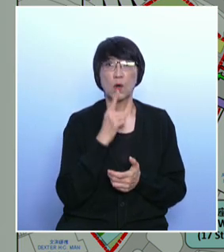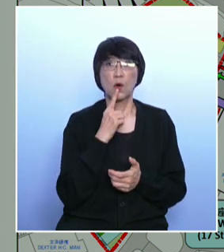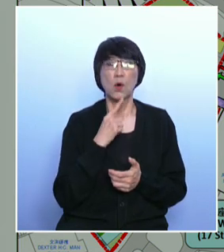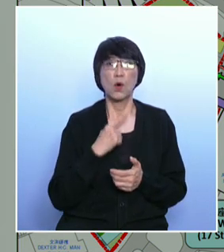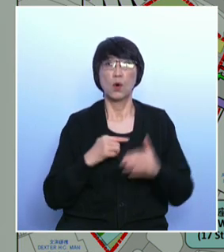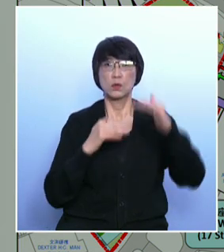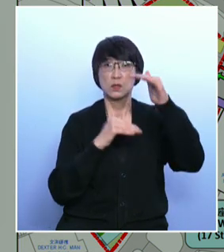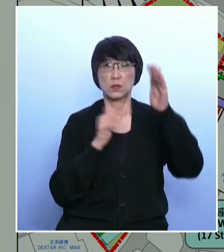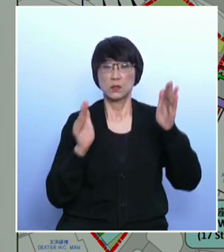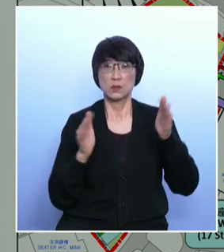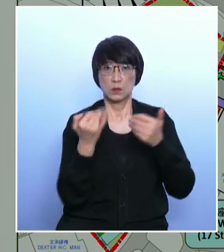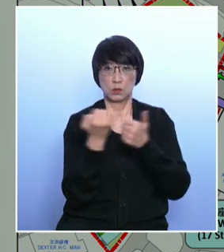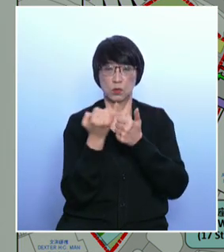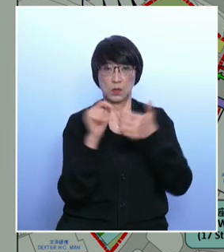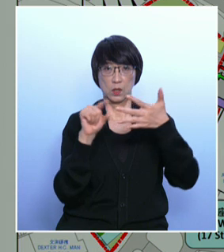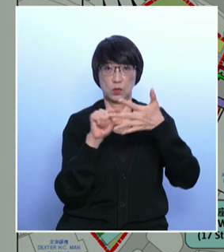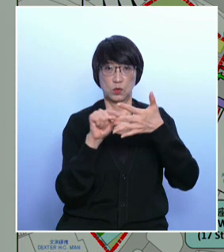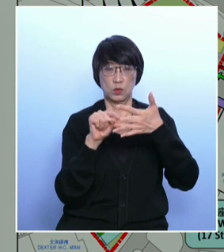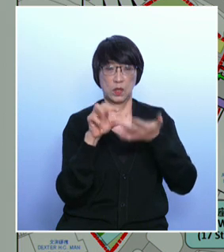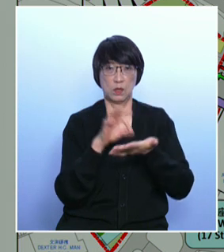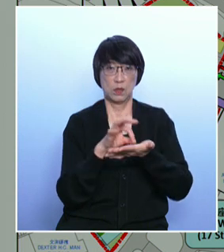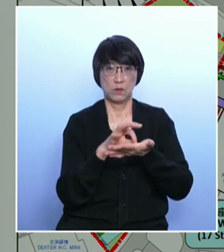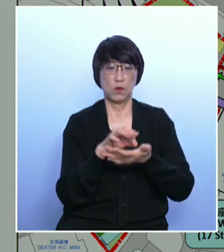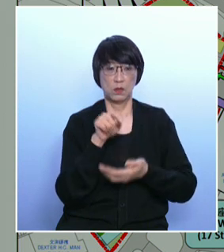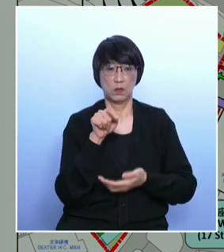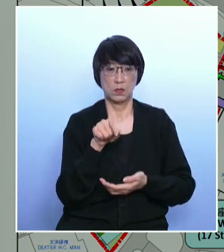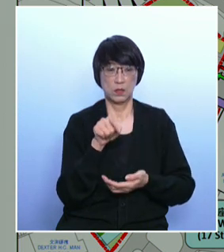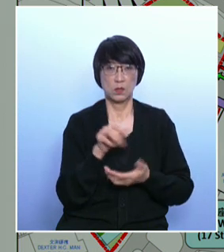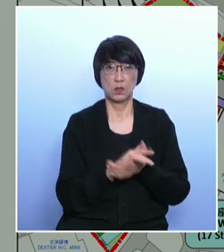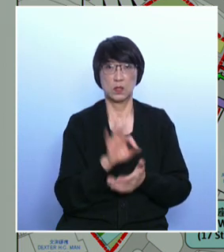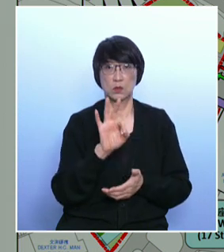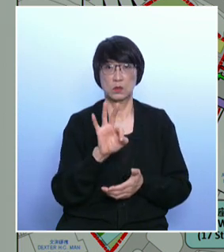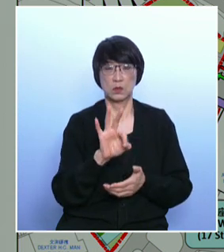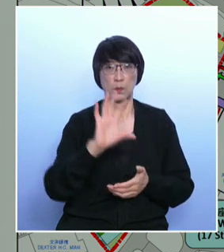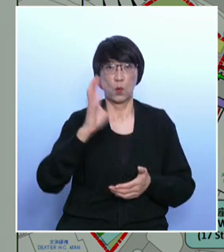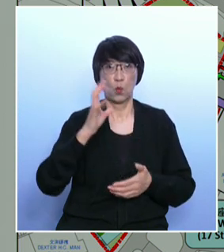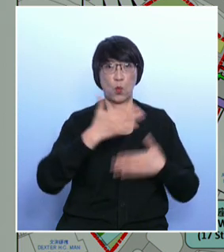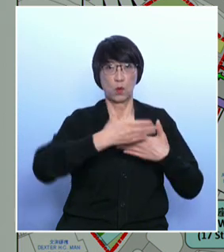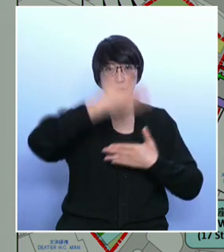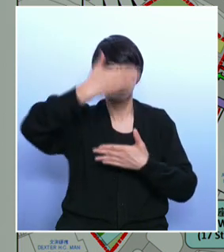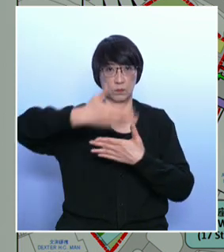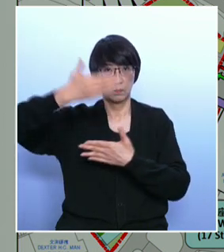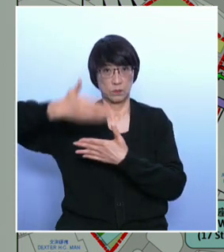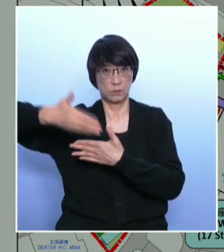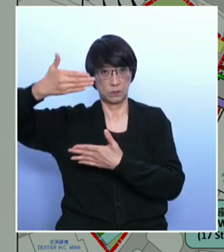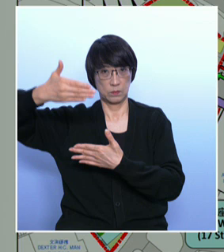Members can refer to the area marked in red. This is the student's residence.